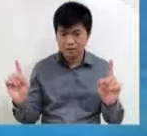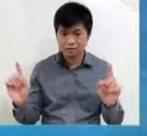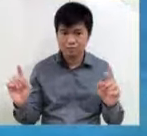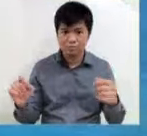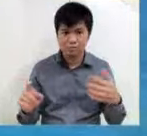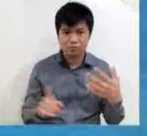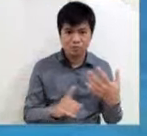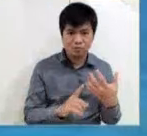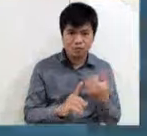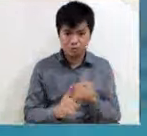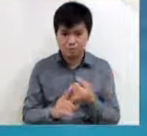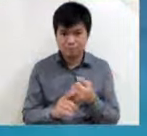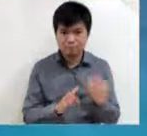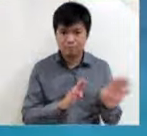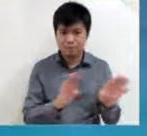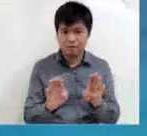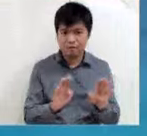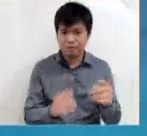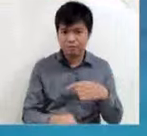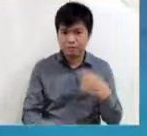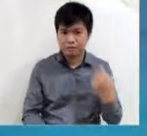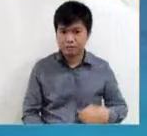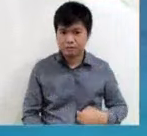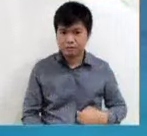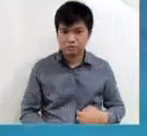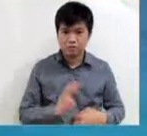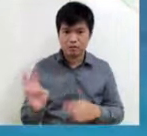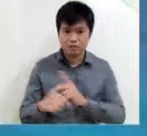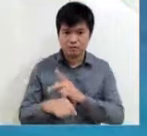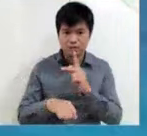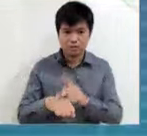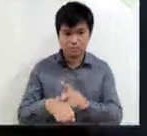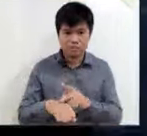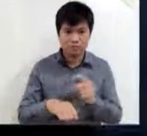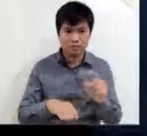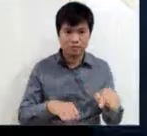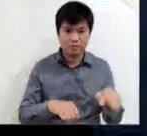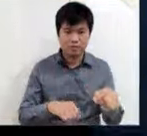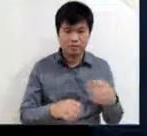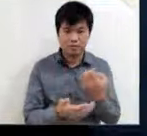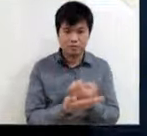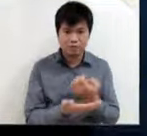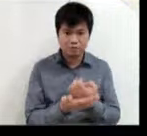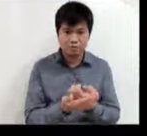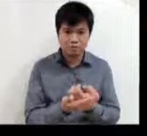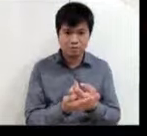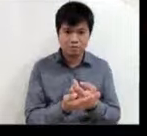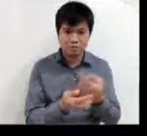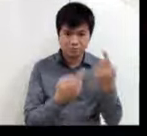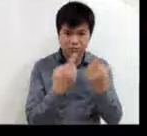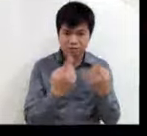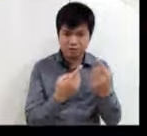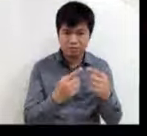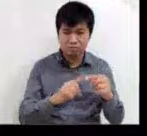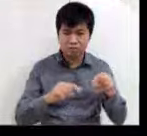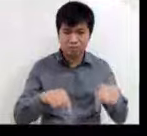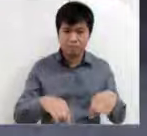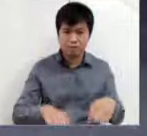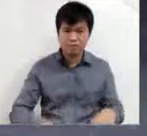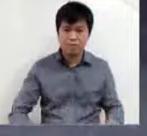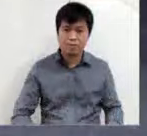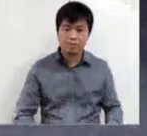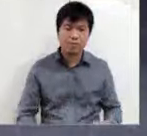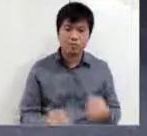Sea does not serve to promote our economic prosperity agenda for any of our countries. The sad reality